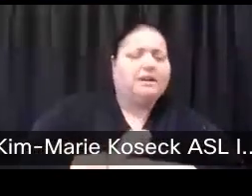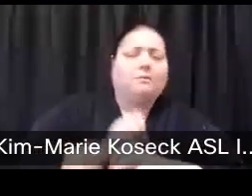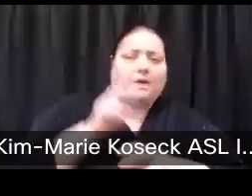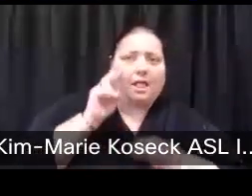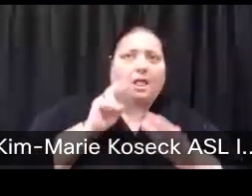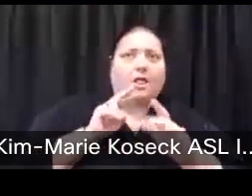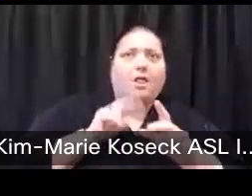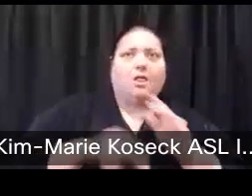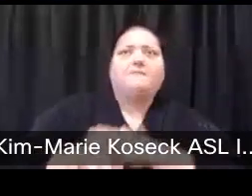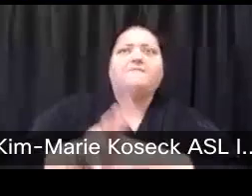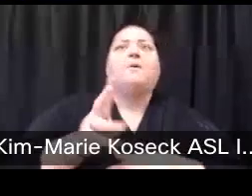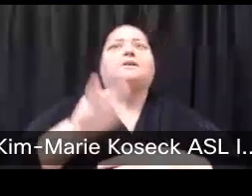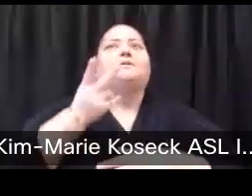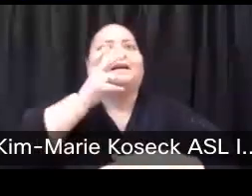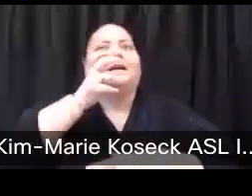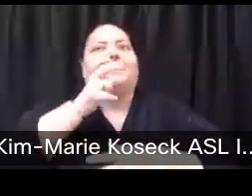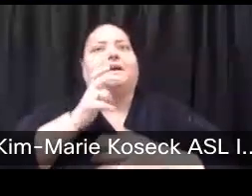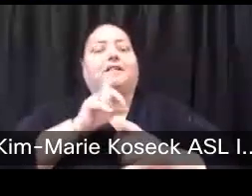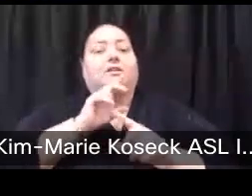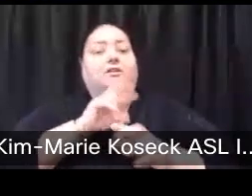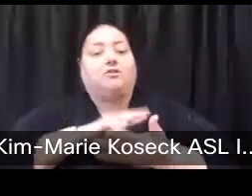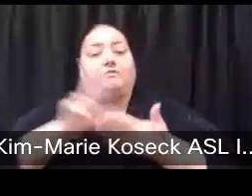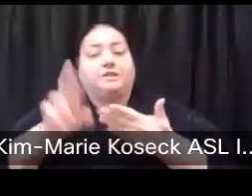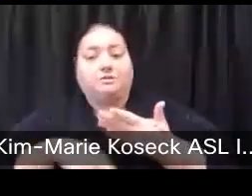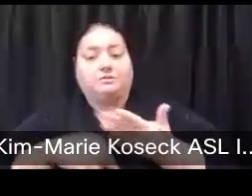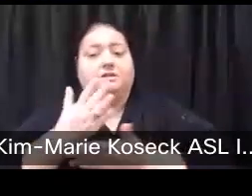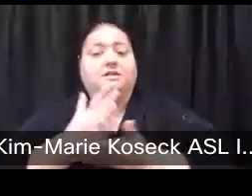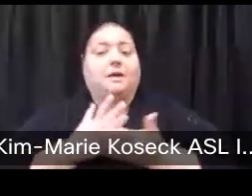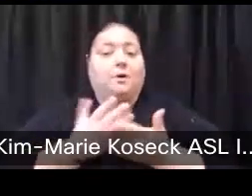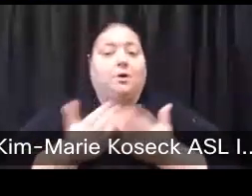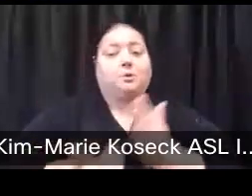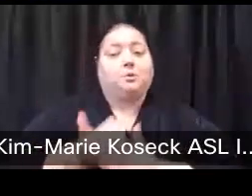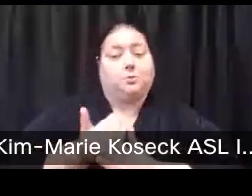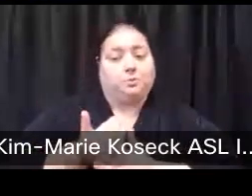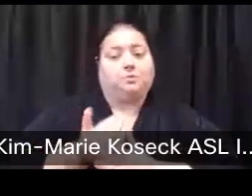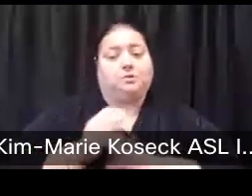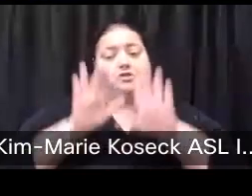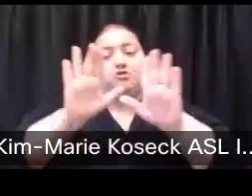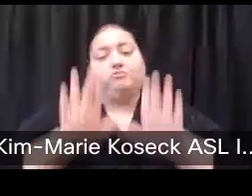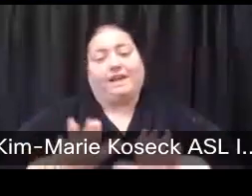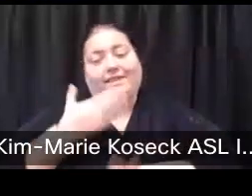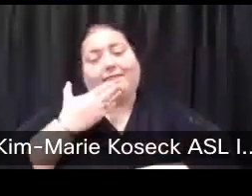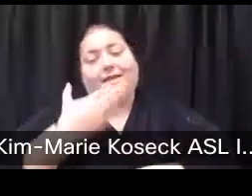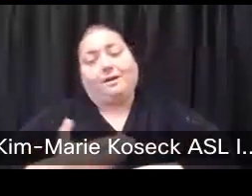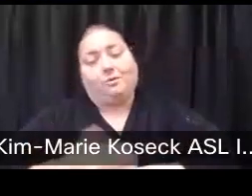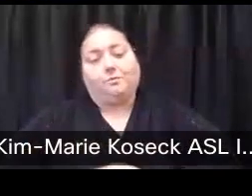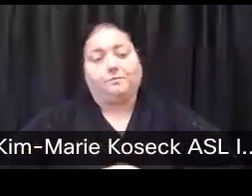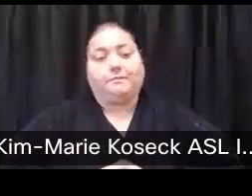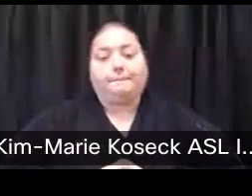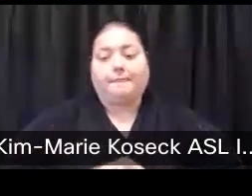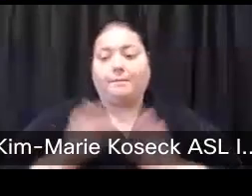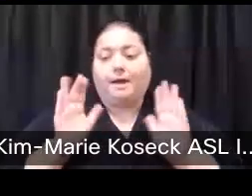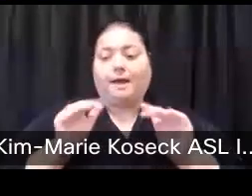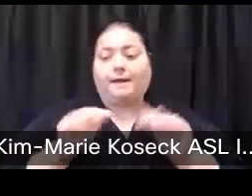hearing about the results of, how they're doing, since some of them are pretty new, I know. Yep. It's great. Thank you. Thank you.